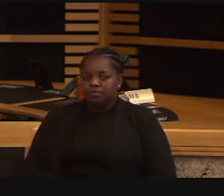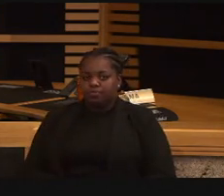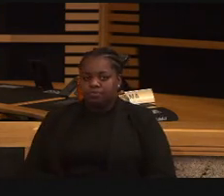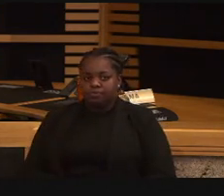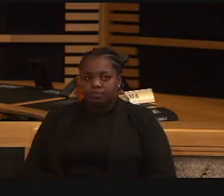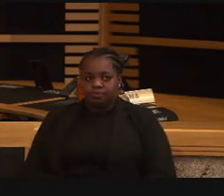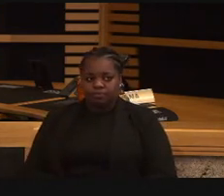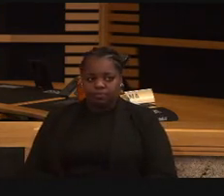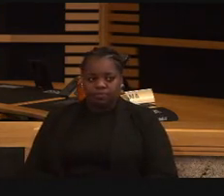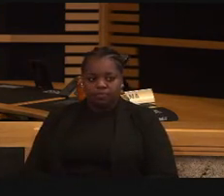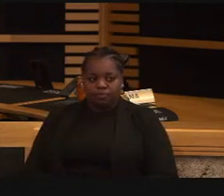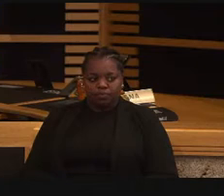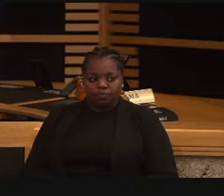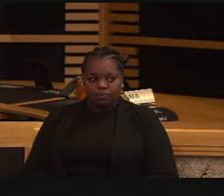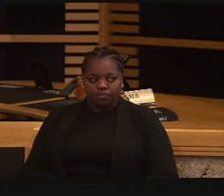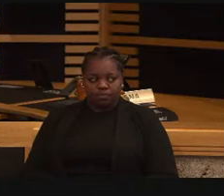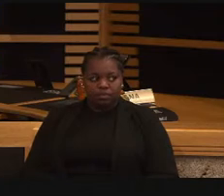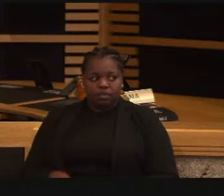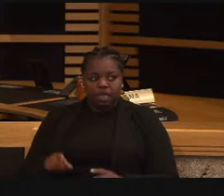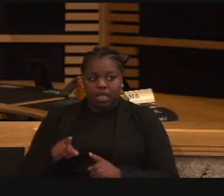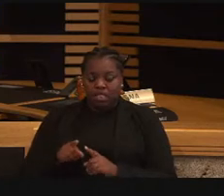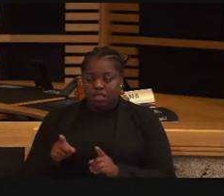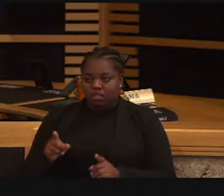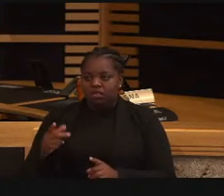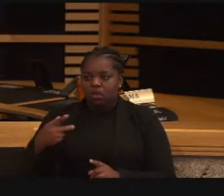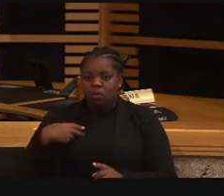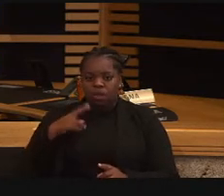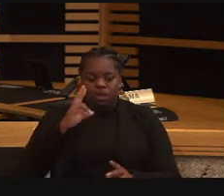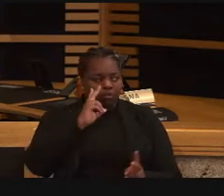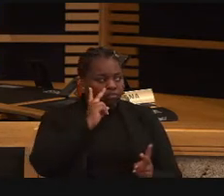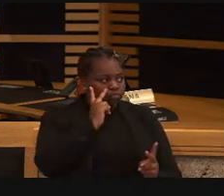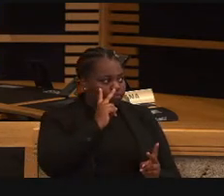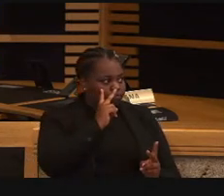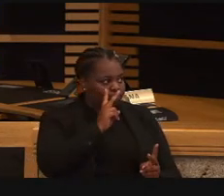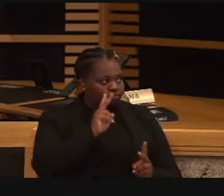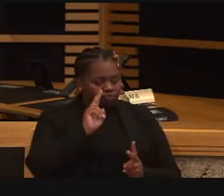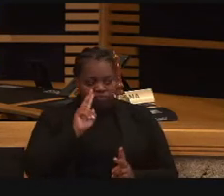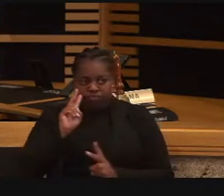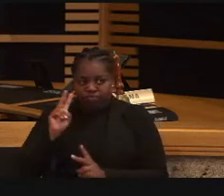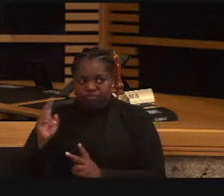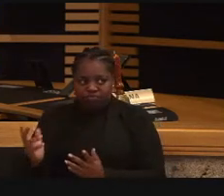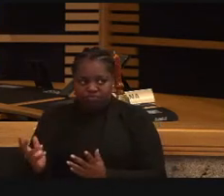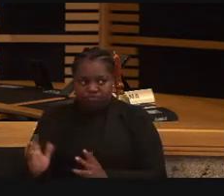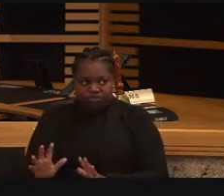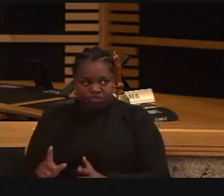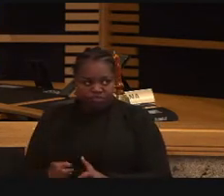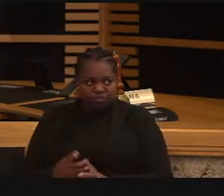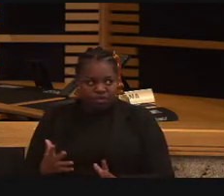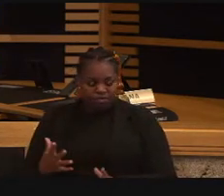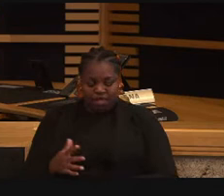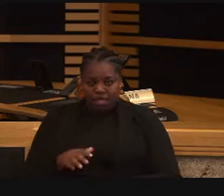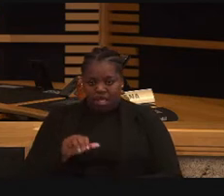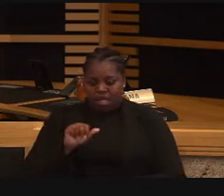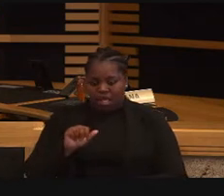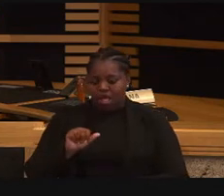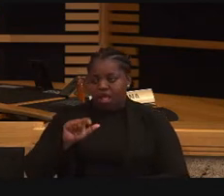These are the areas that we visited. We started with Alfenzo District Office,